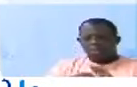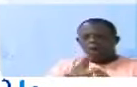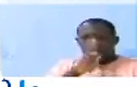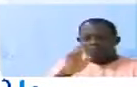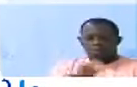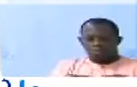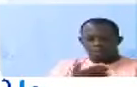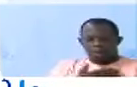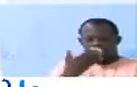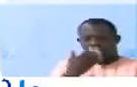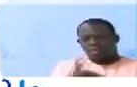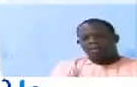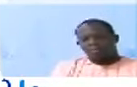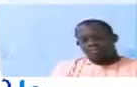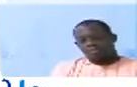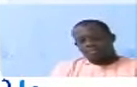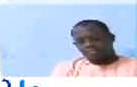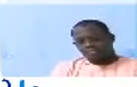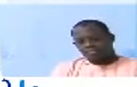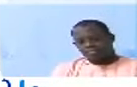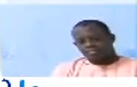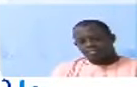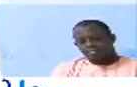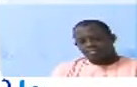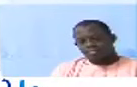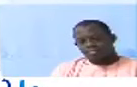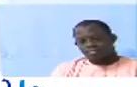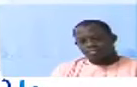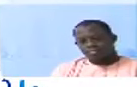who were there.